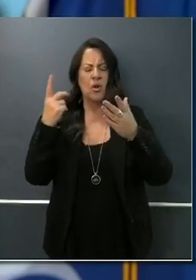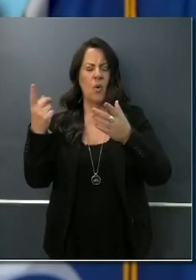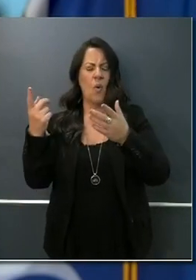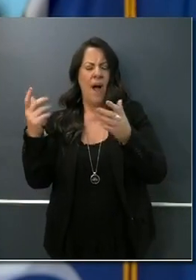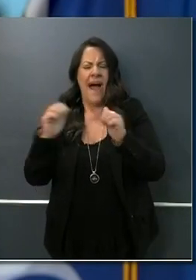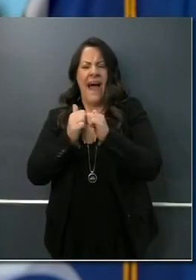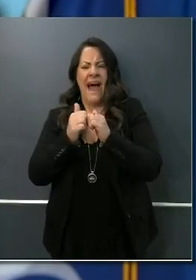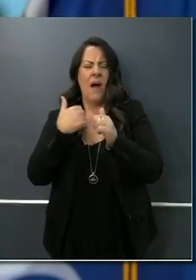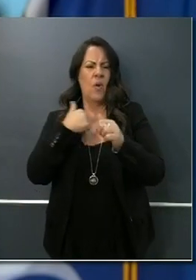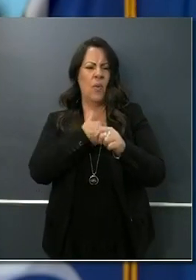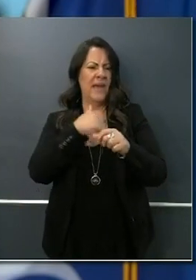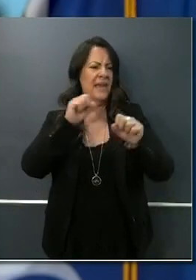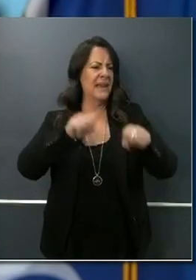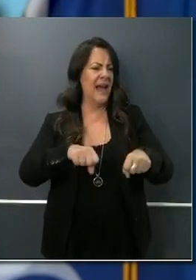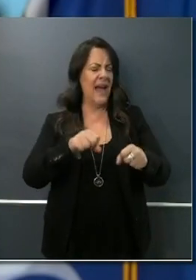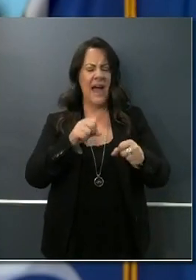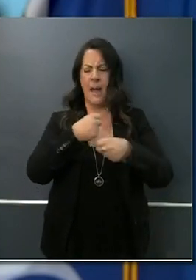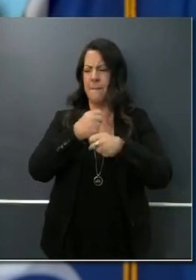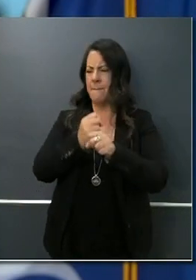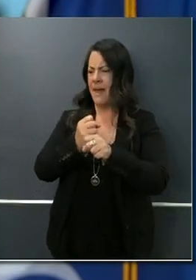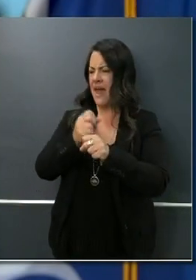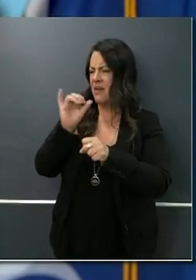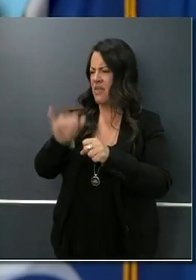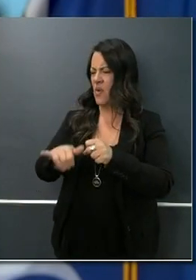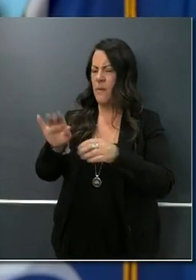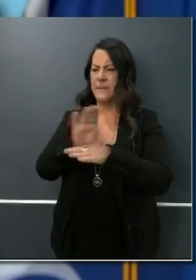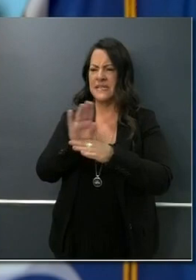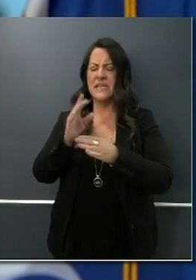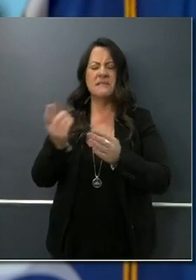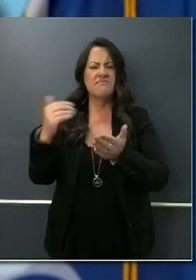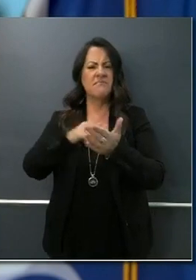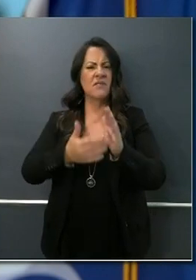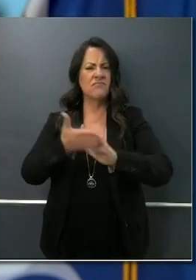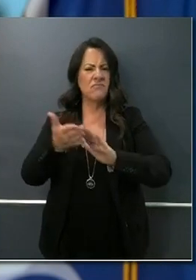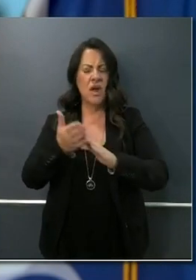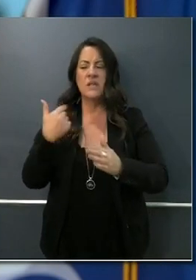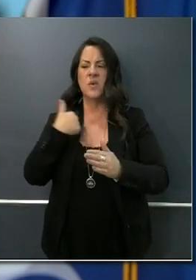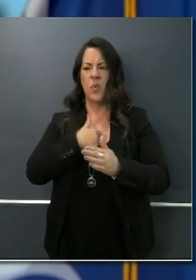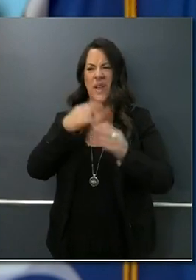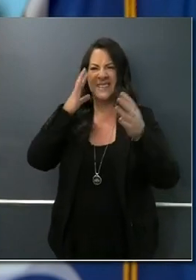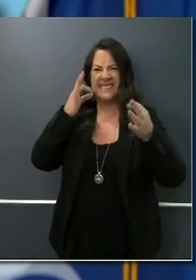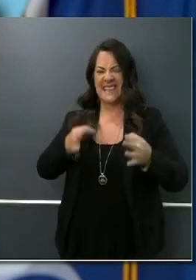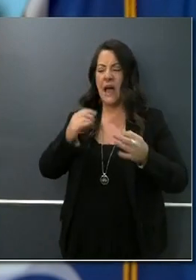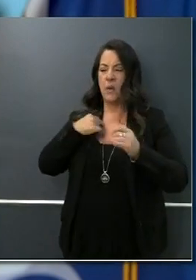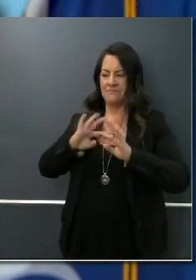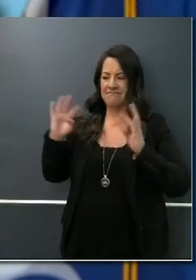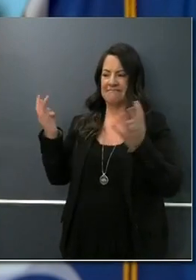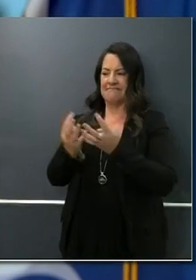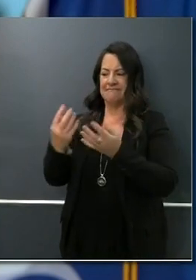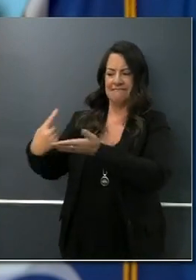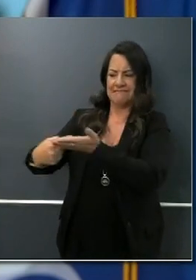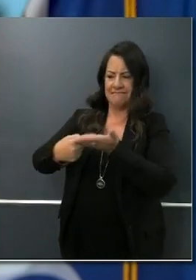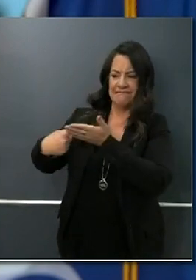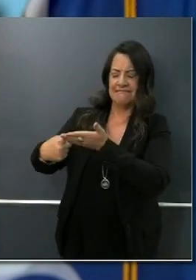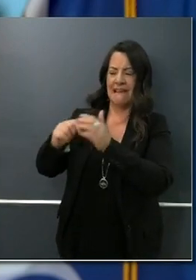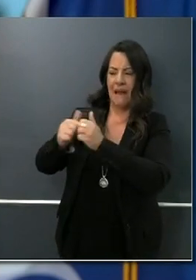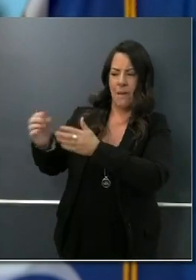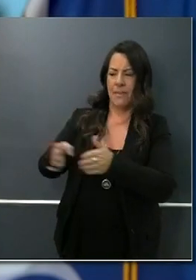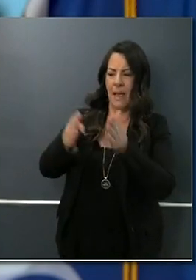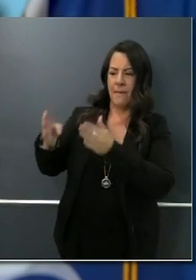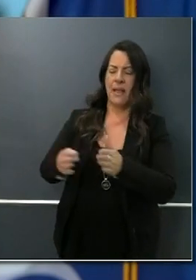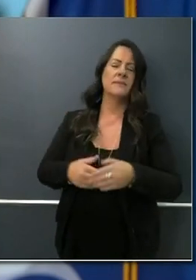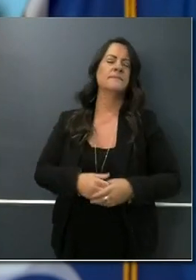those conversations starting tomorrow, again, bringing the press into those digital roundtables. And again, it's not just about the